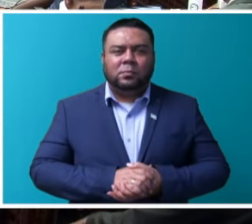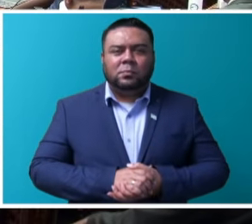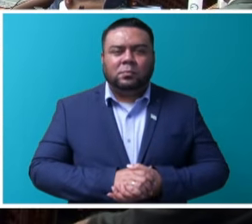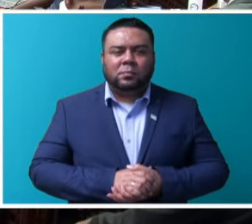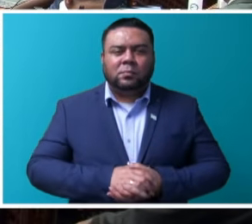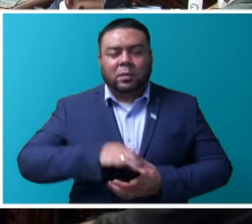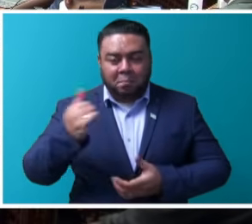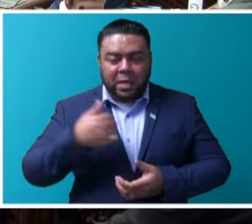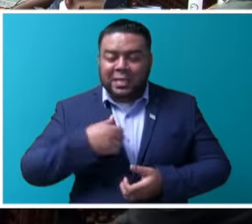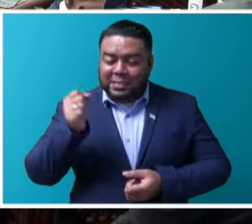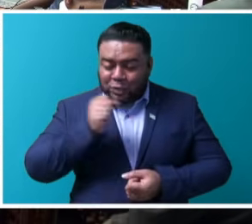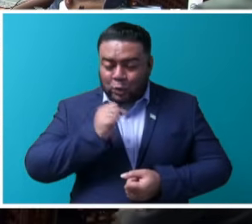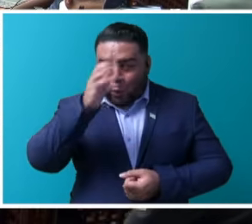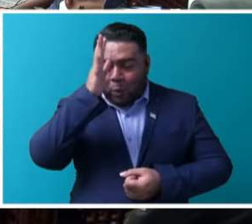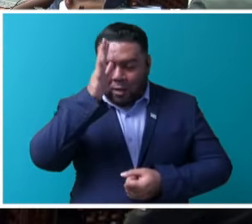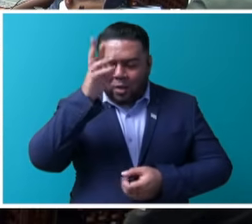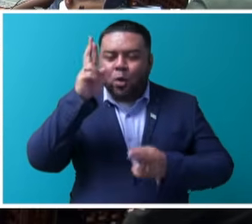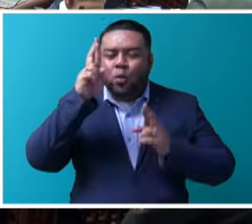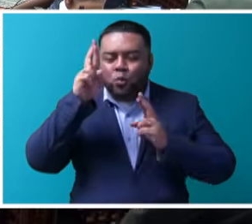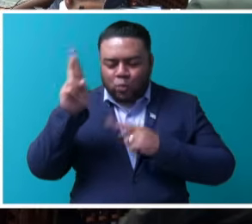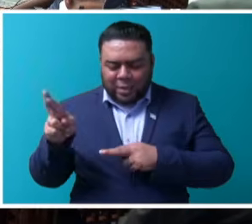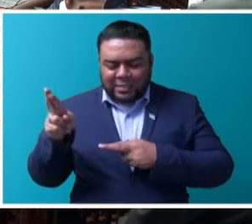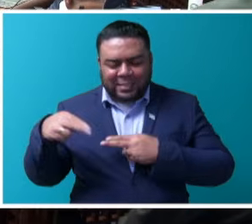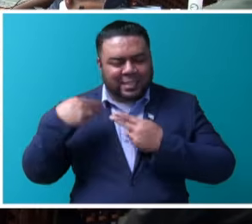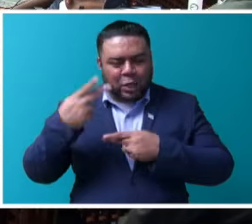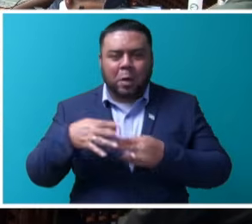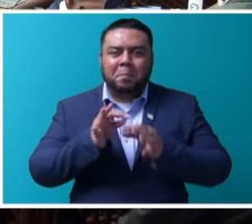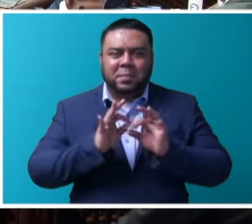May his soul rest in eternal peace.